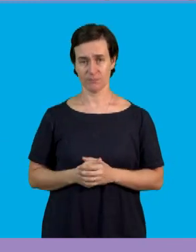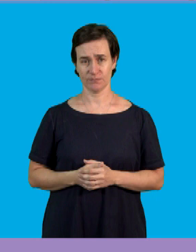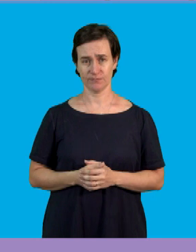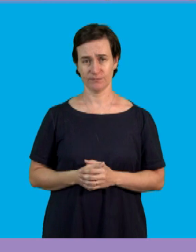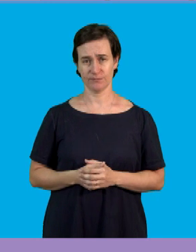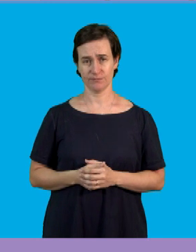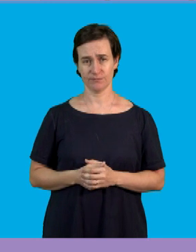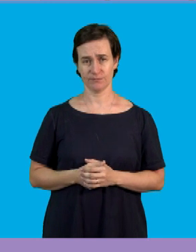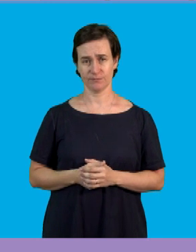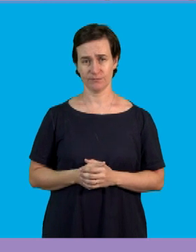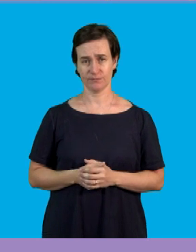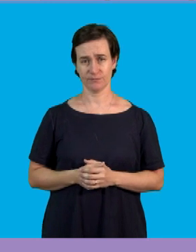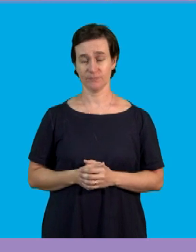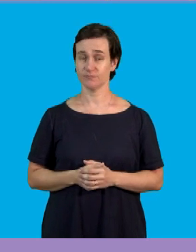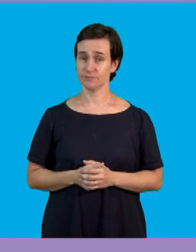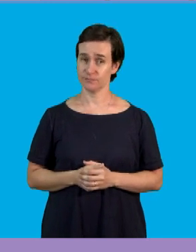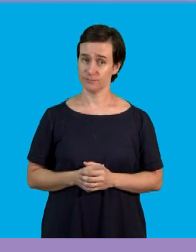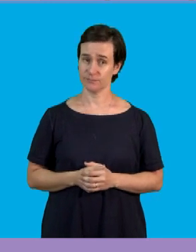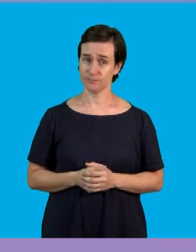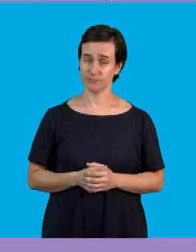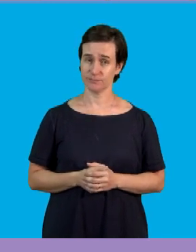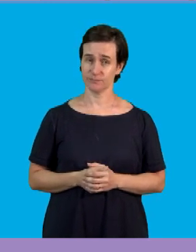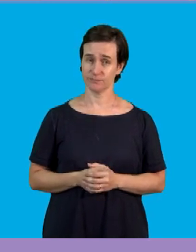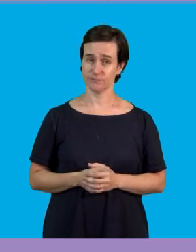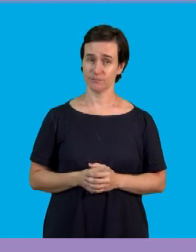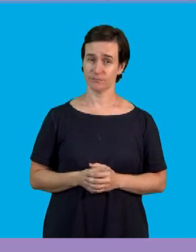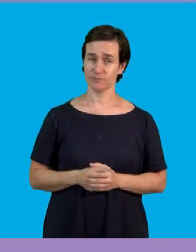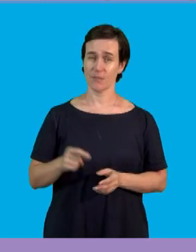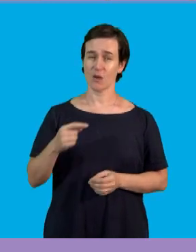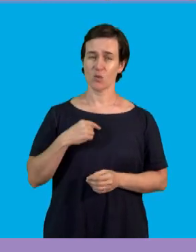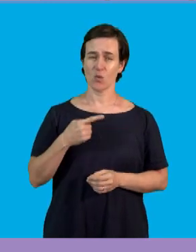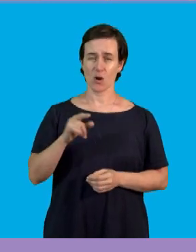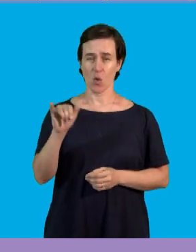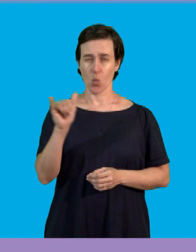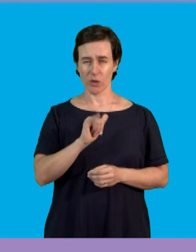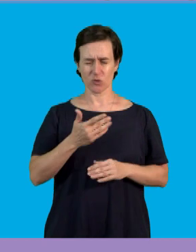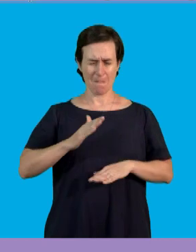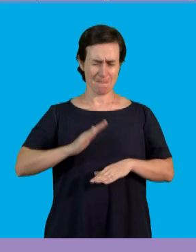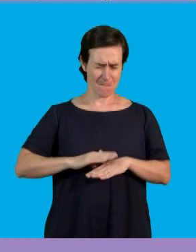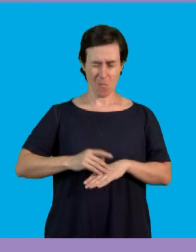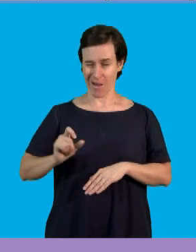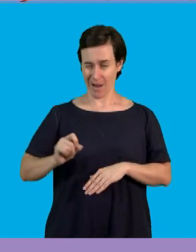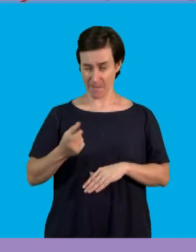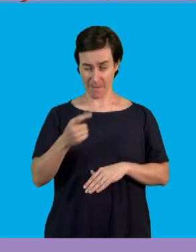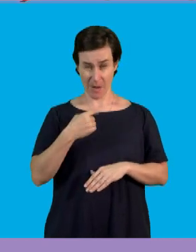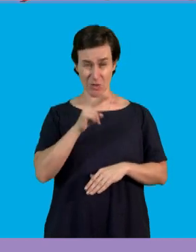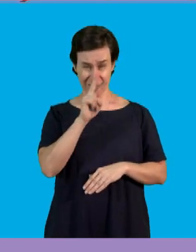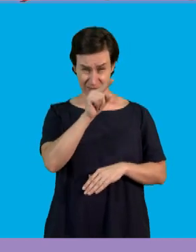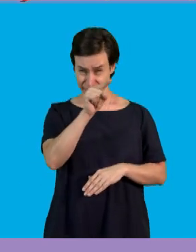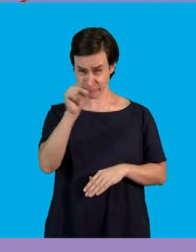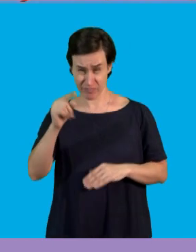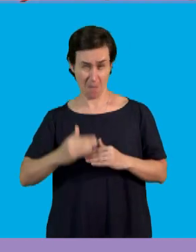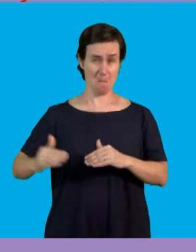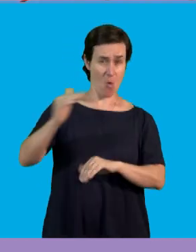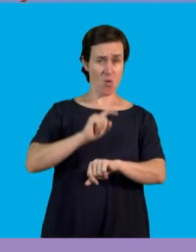then we have our 31. But remember, because we are looking for the one with the highest